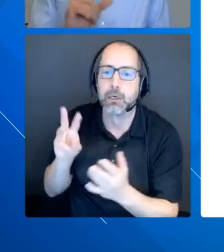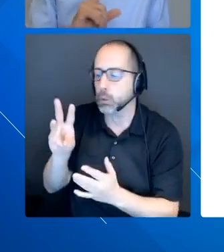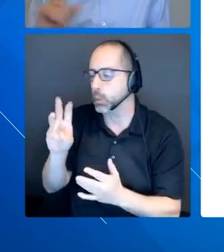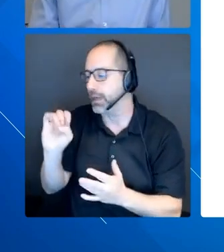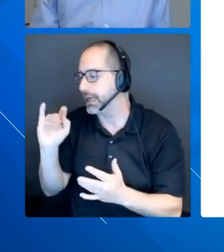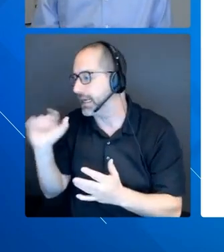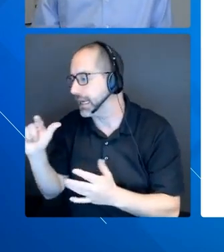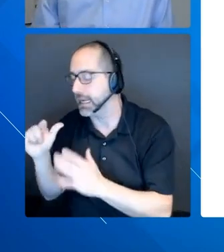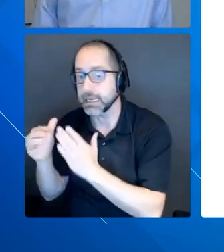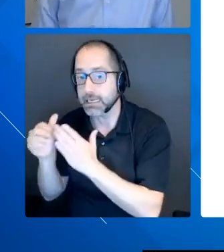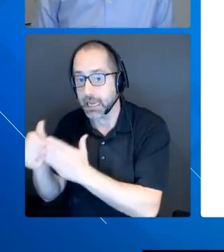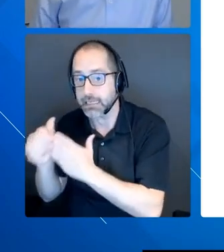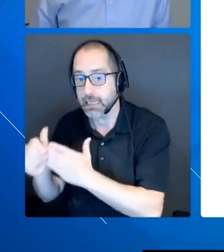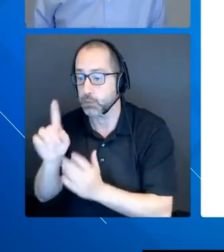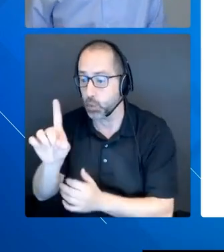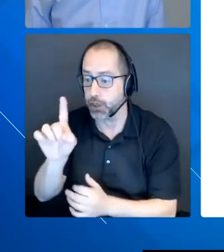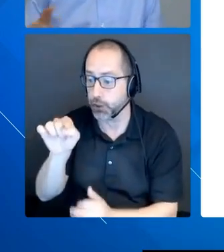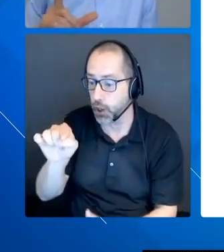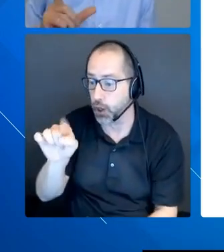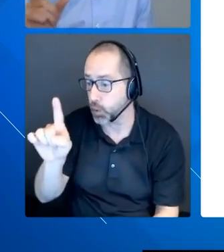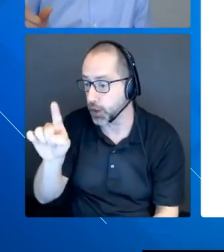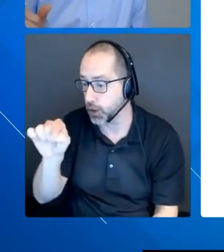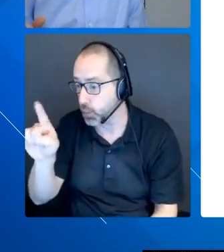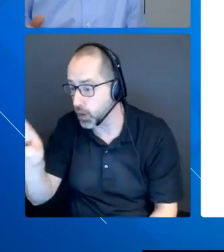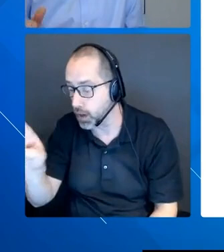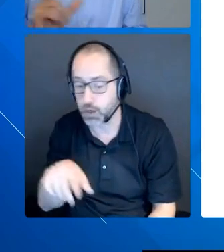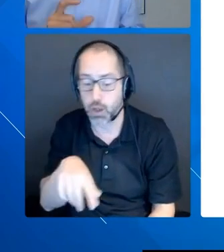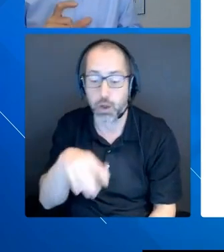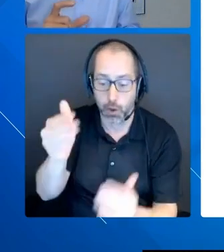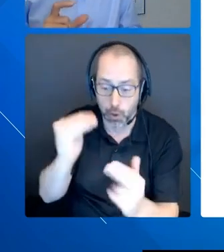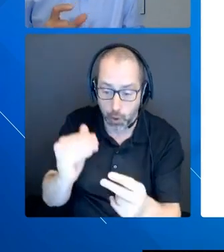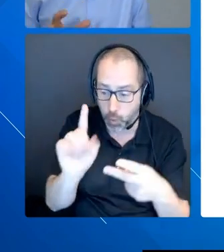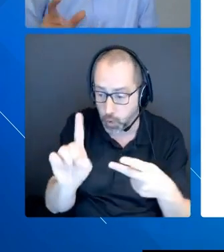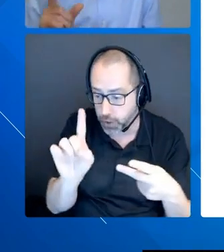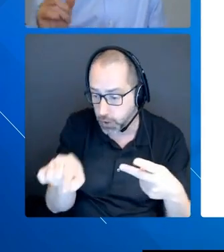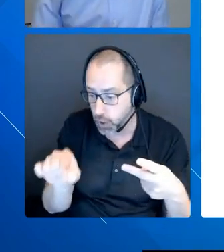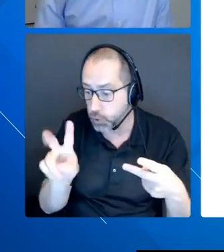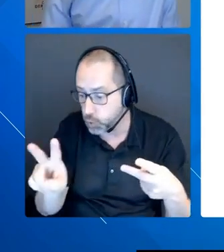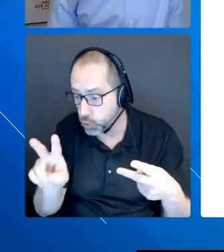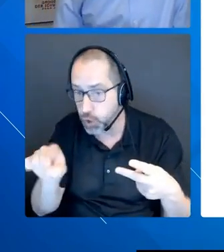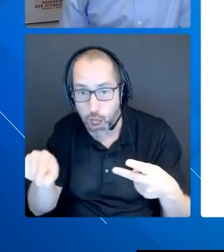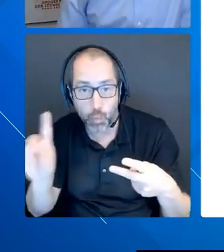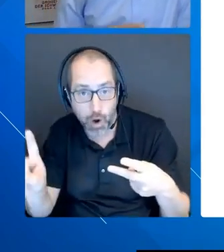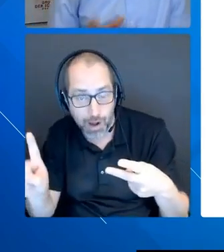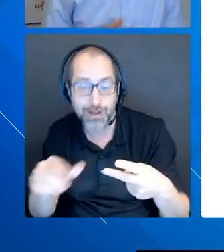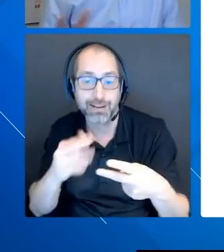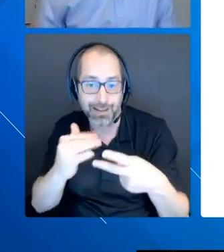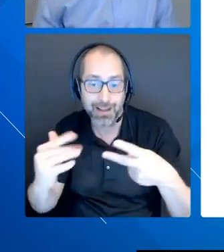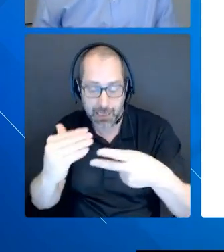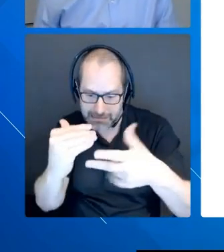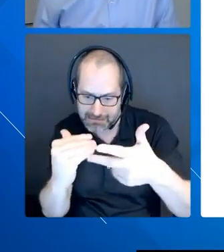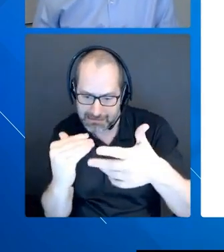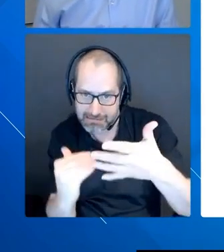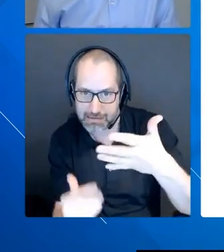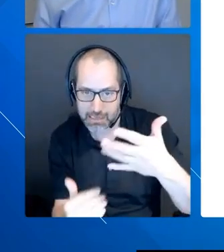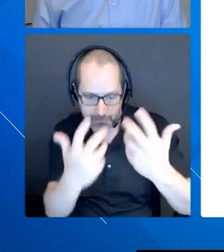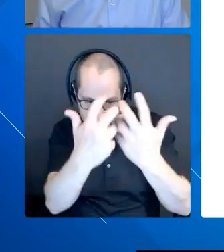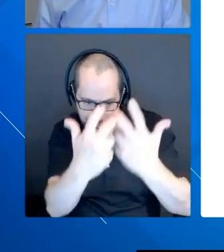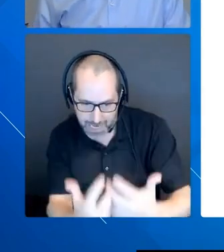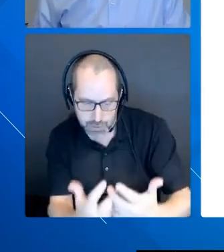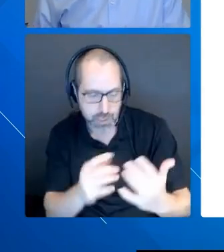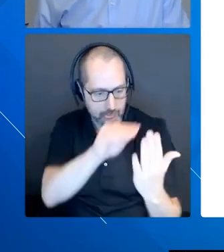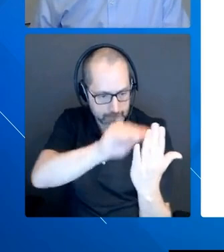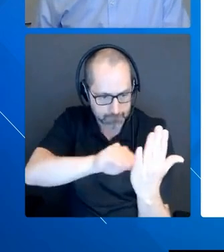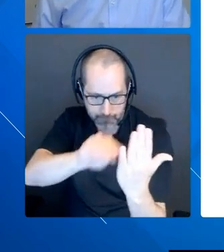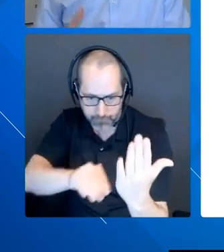1.1.1, 1.1.2, all that, and it'll say how we support it or don't support it, or if we have defects, it'll say supports with exceptions, and it'll list